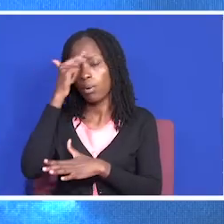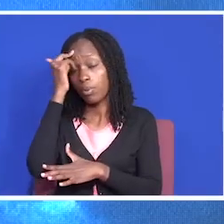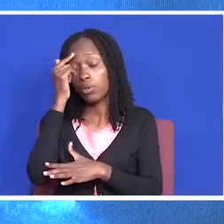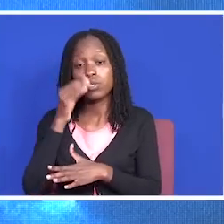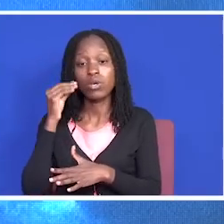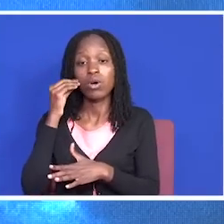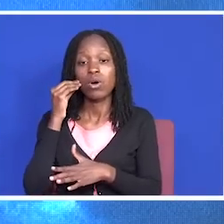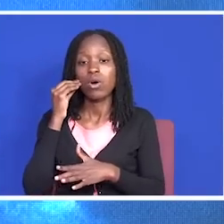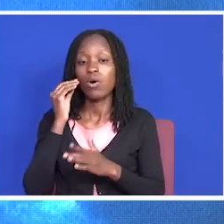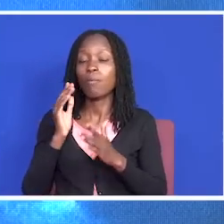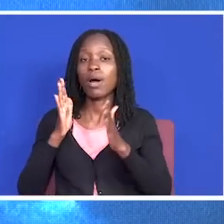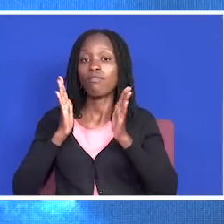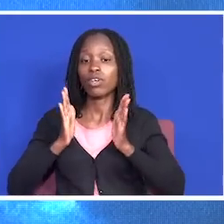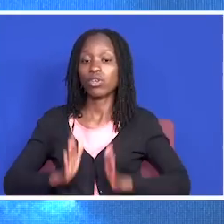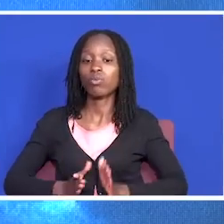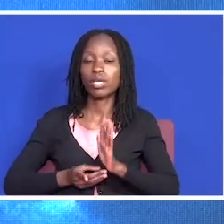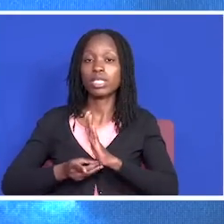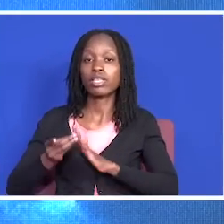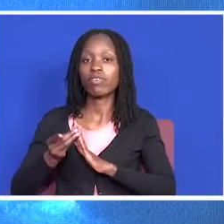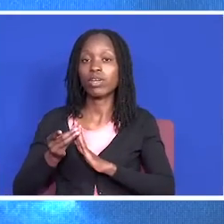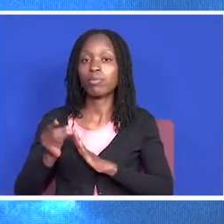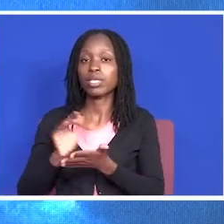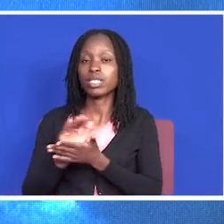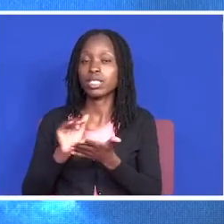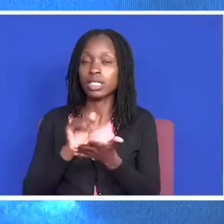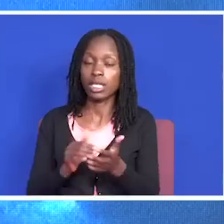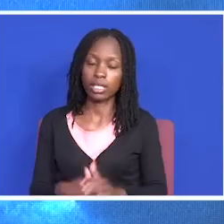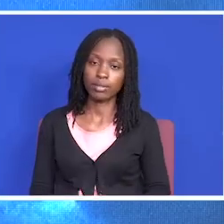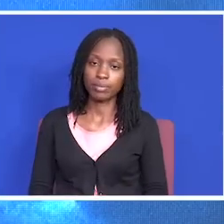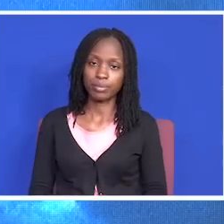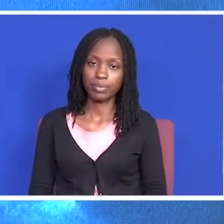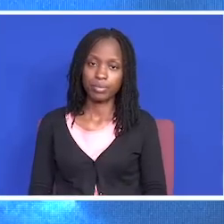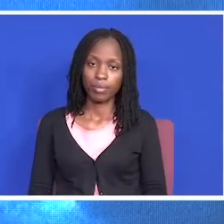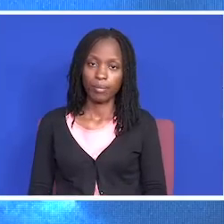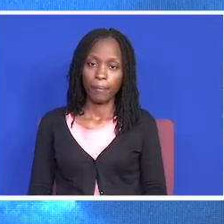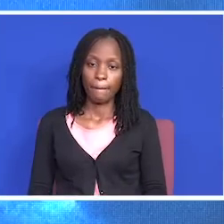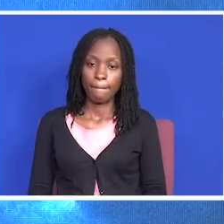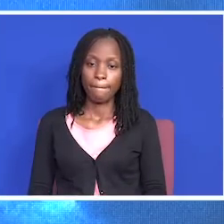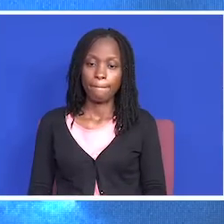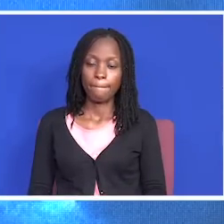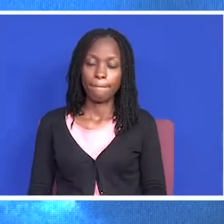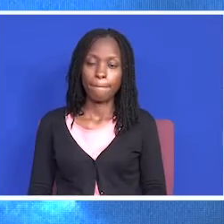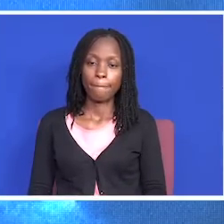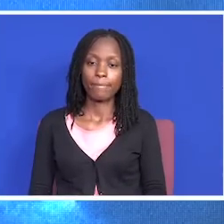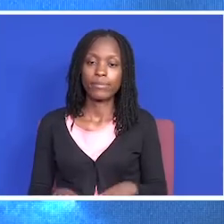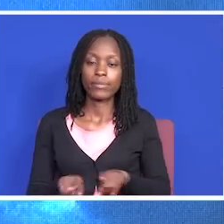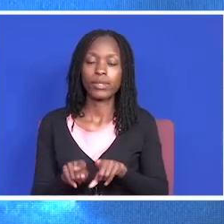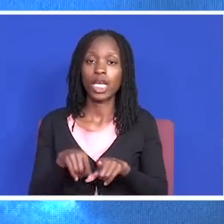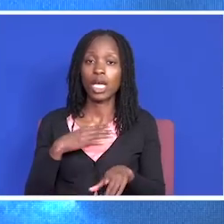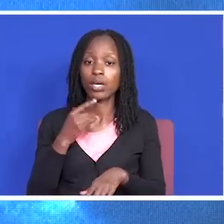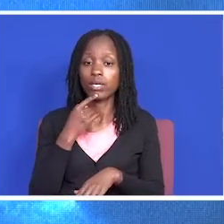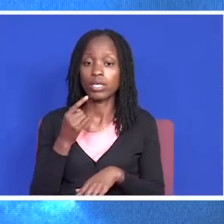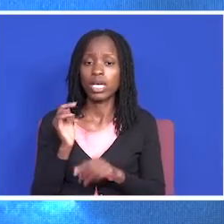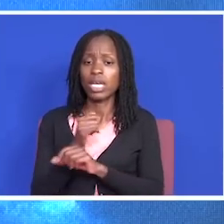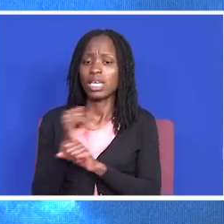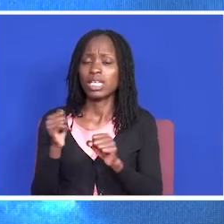are human development centers. And I would like to mention that I will not